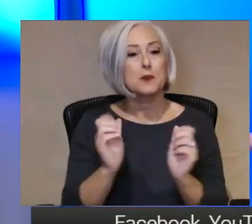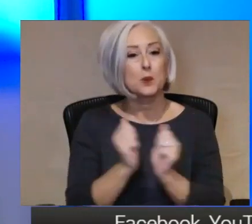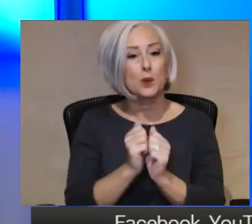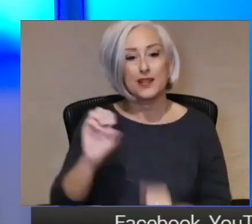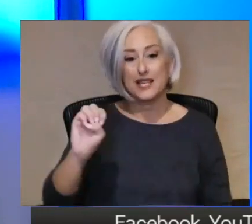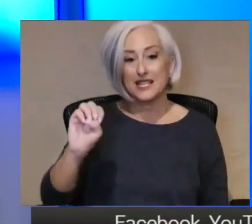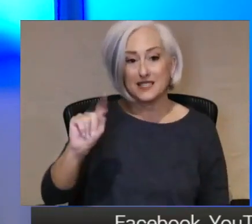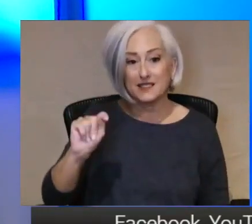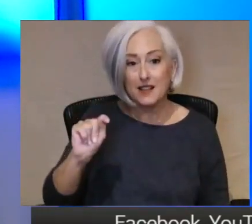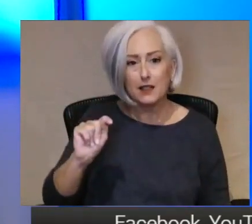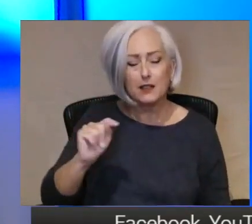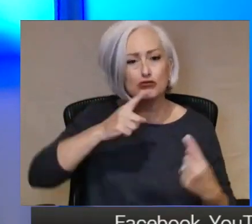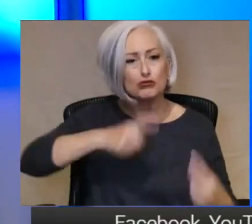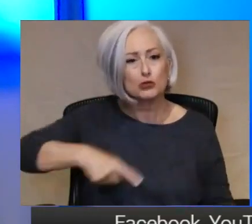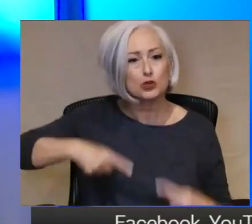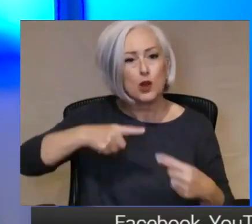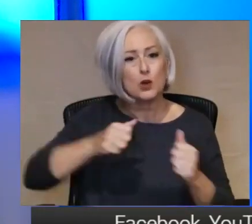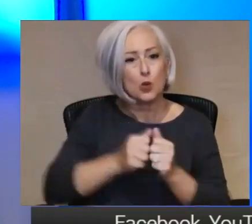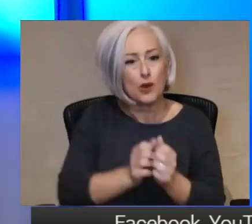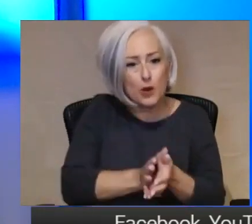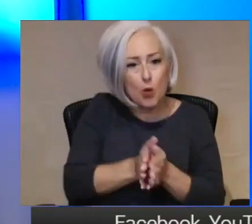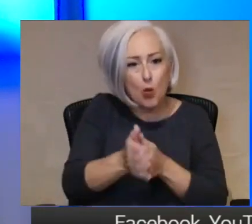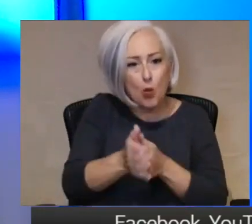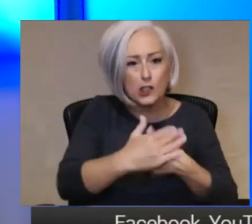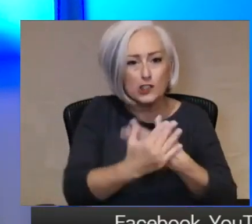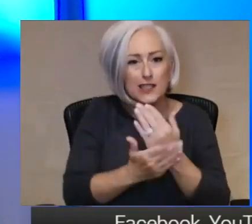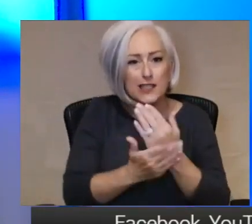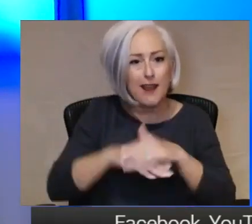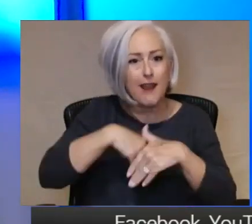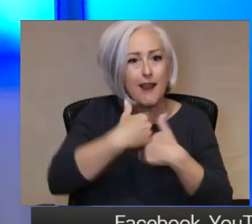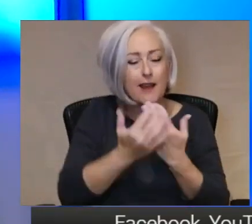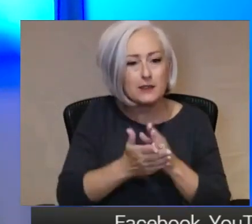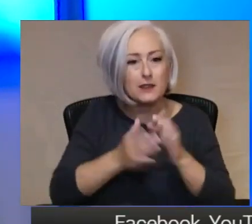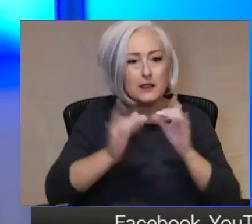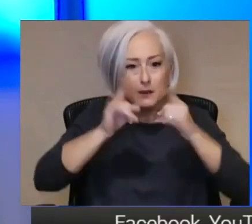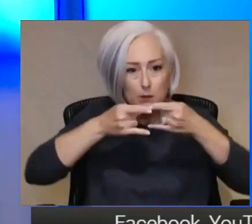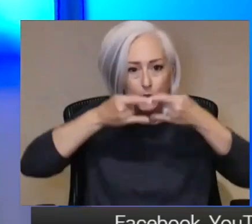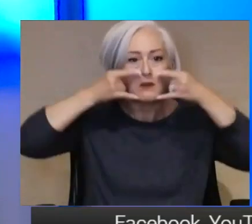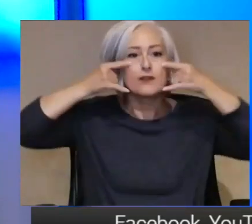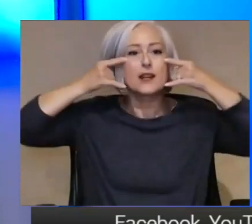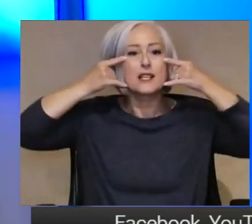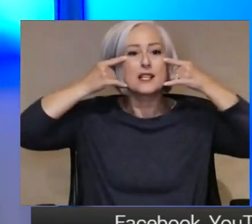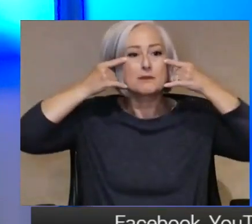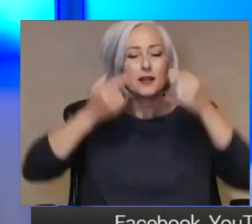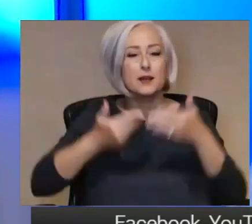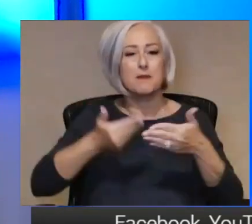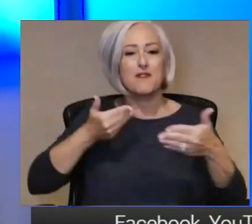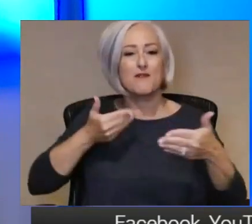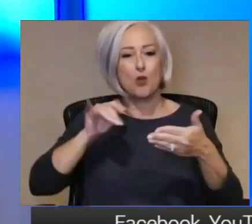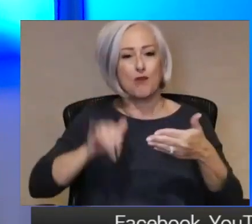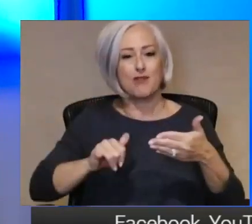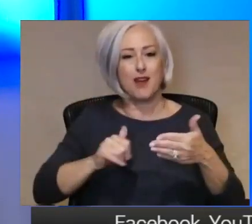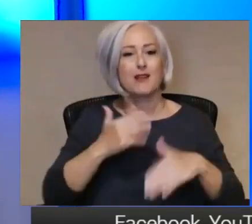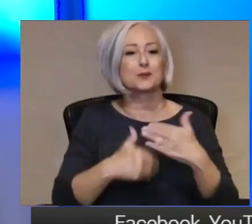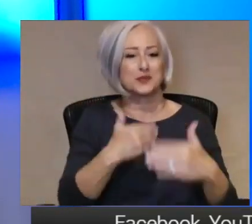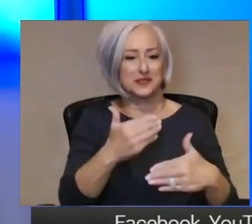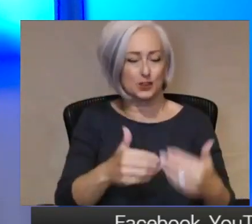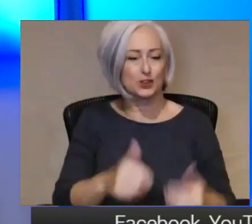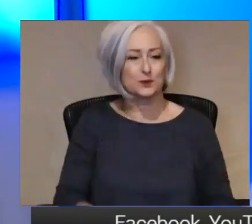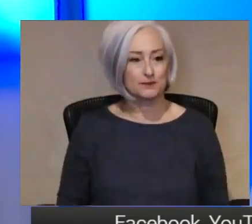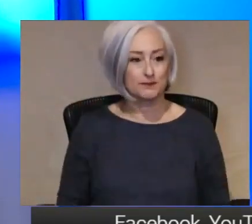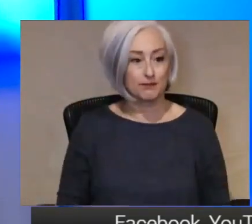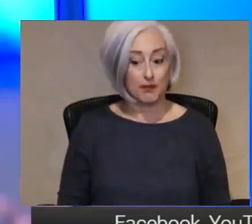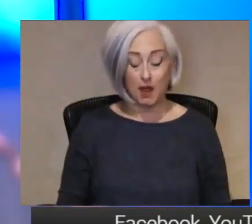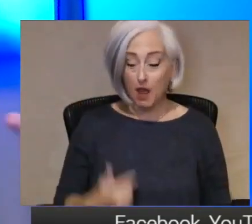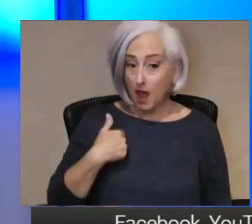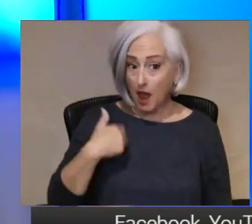their hands and putting on a face mask challenging prior to their Exablate Neuro procedure. Another thing I didn't know, but I'm